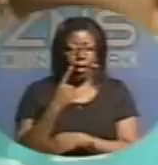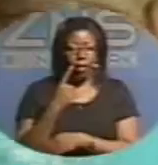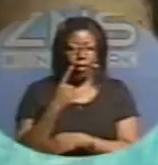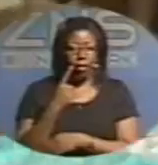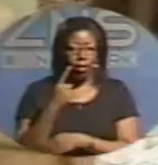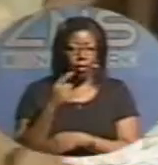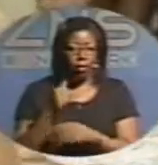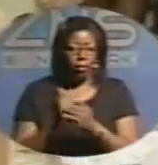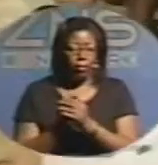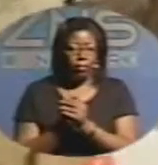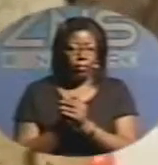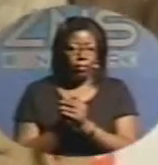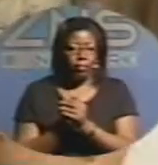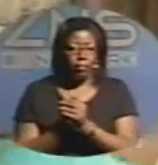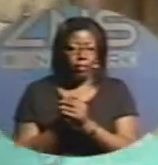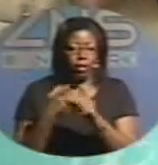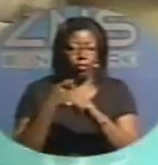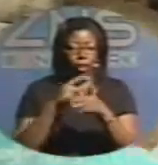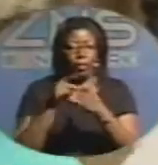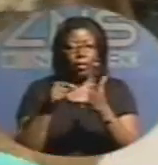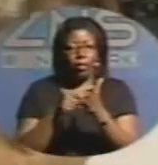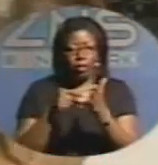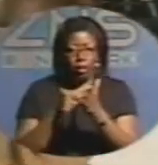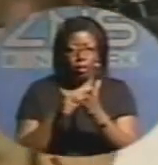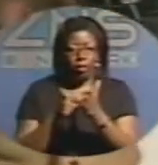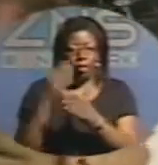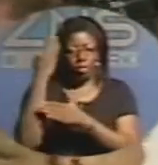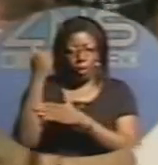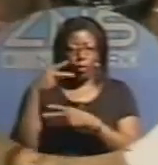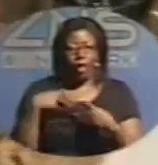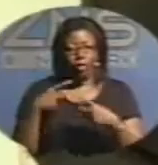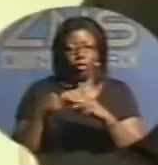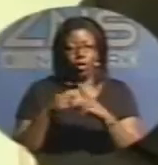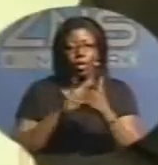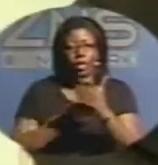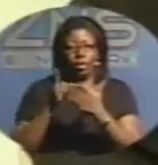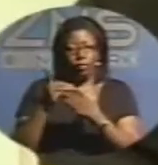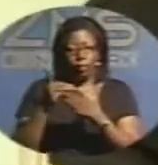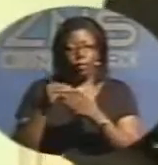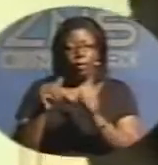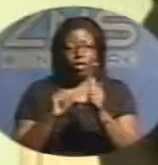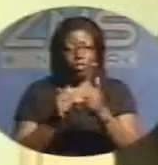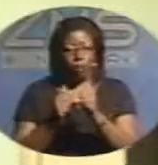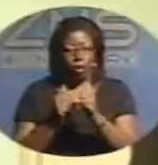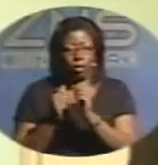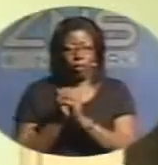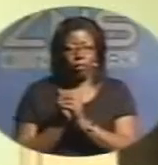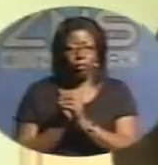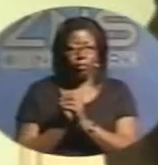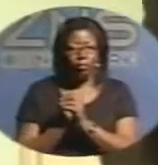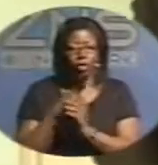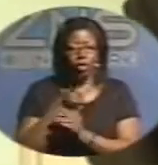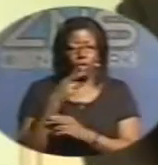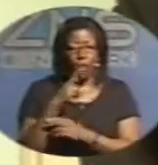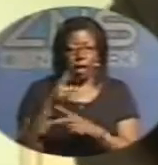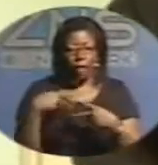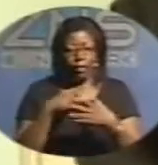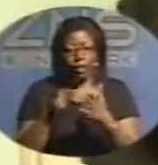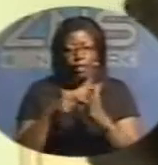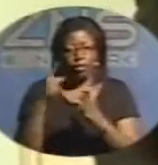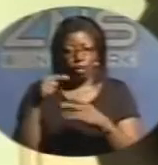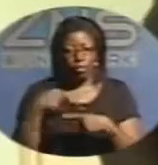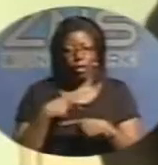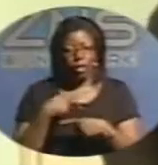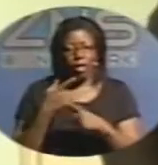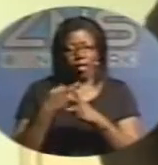by our Golden Knights that we have to continue to develop our sports product. Because you are having this for me means that I